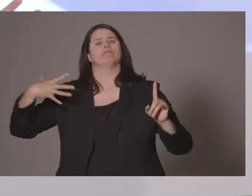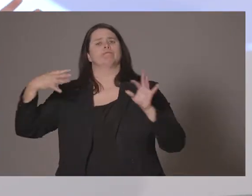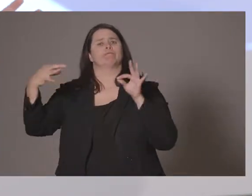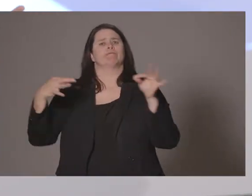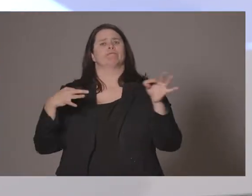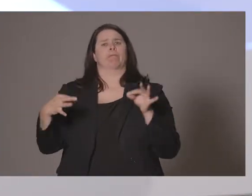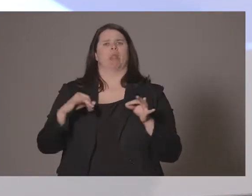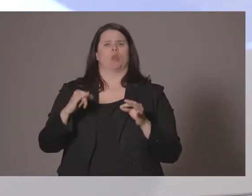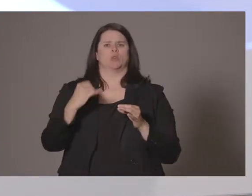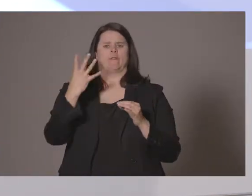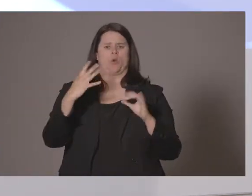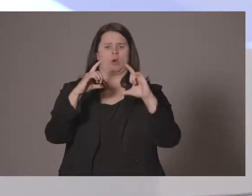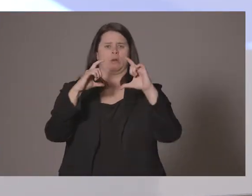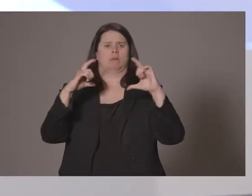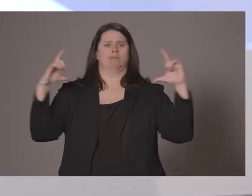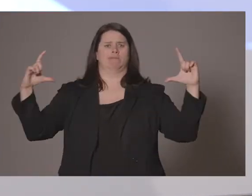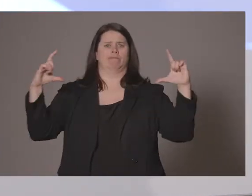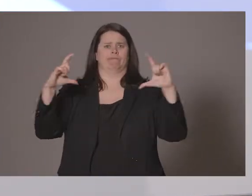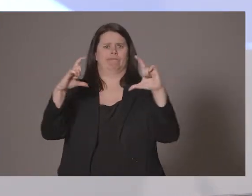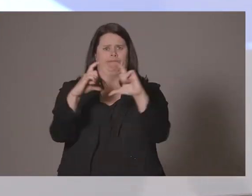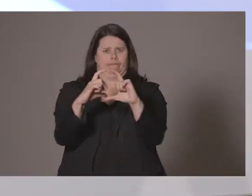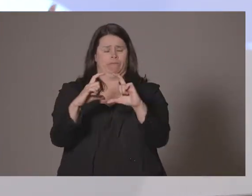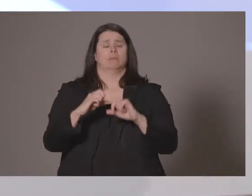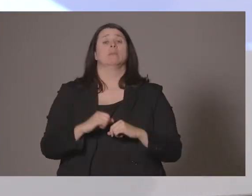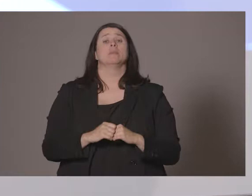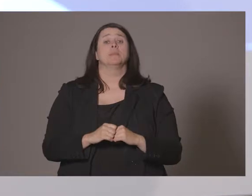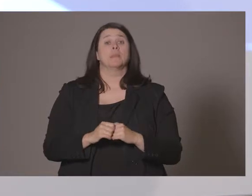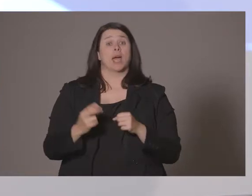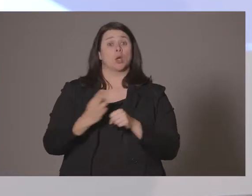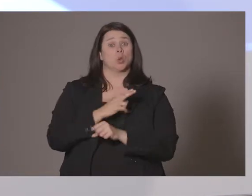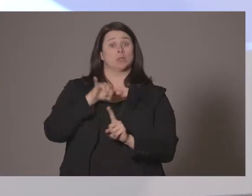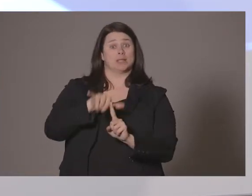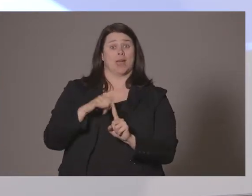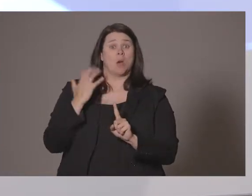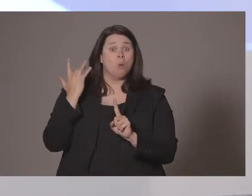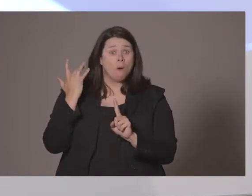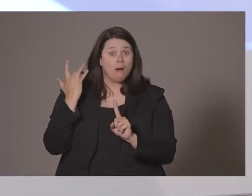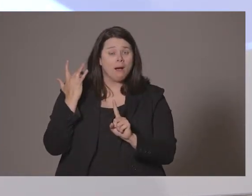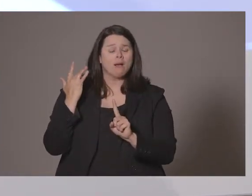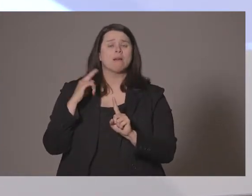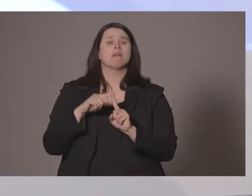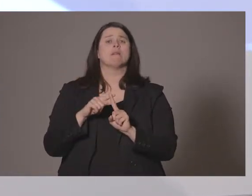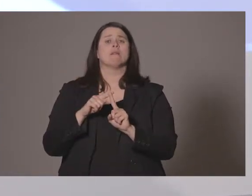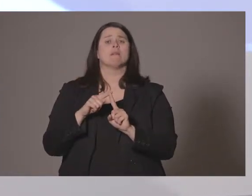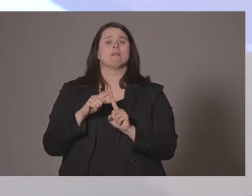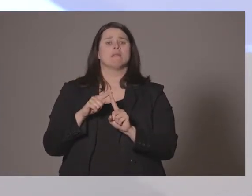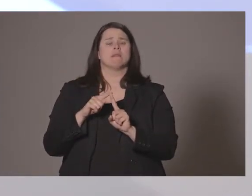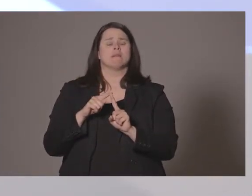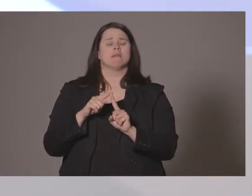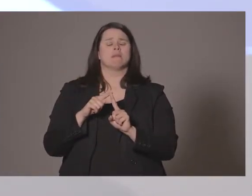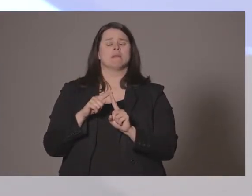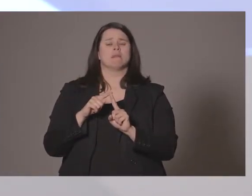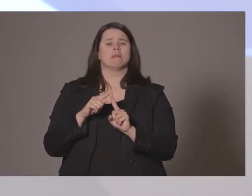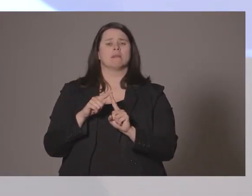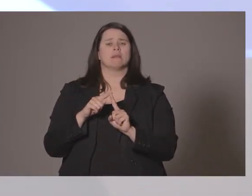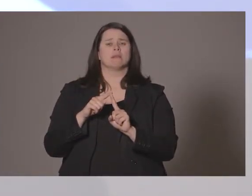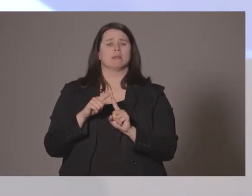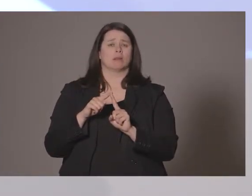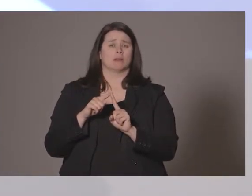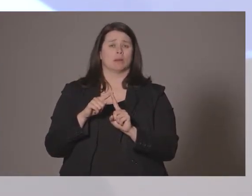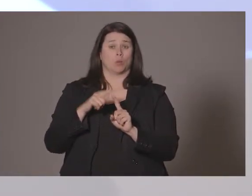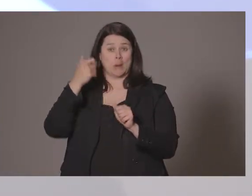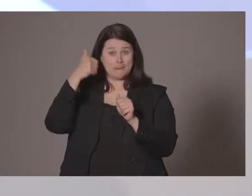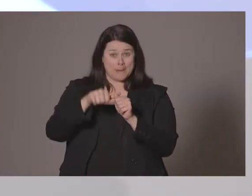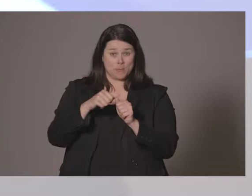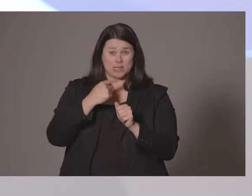Eyes of Oppression. And I also use it because of this principle, the underlying framework that I said, that oppression